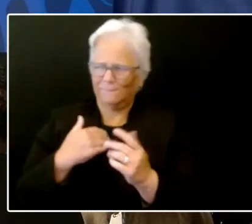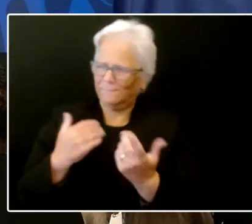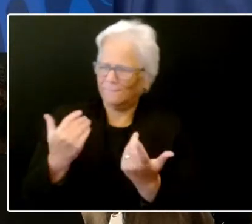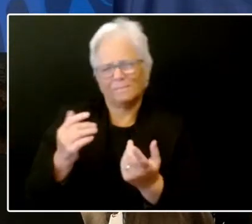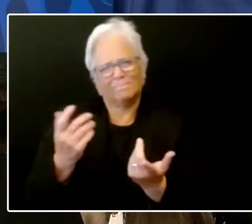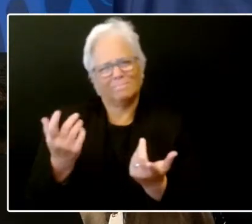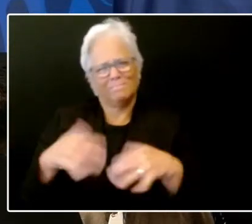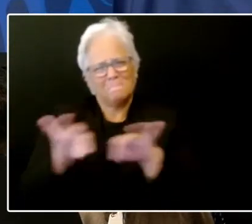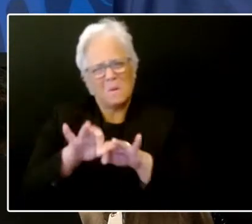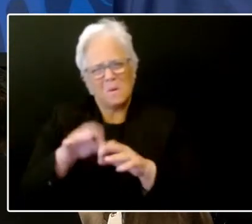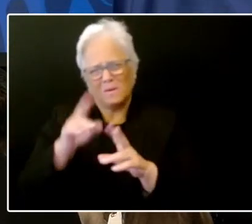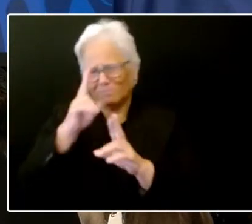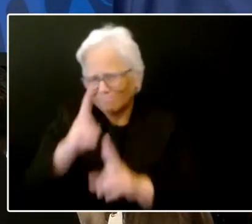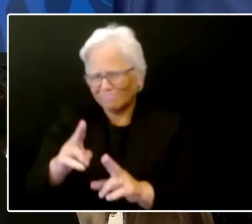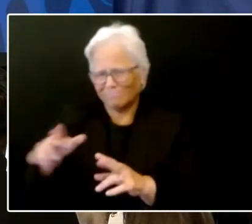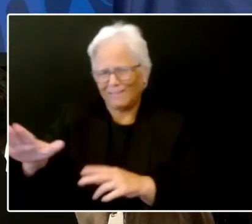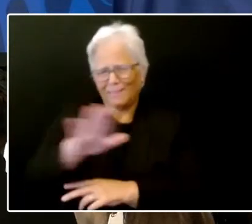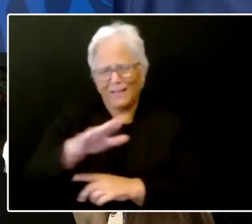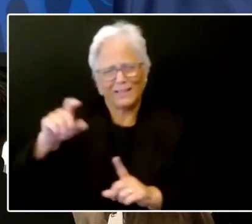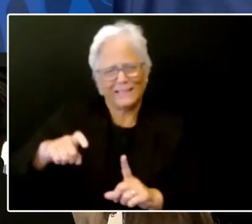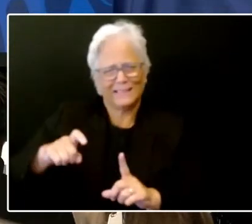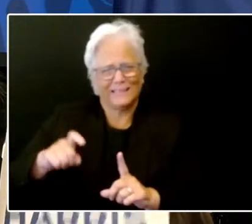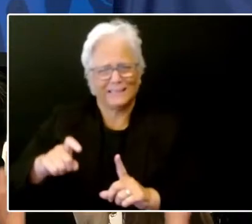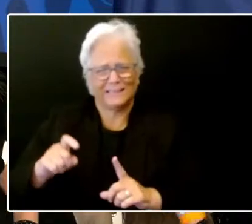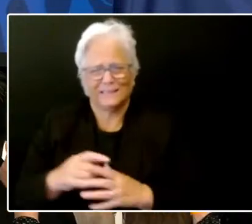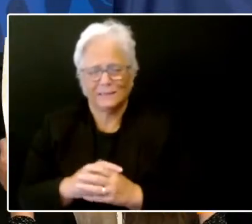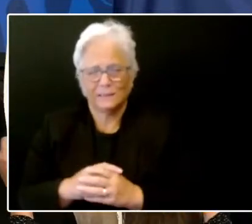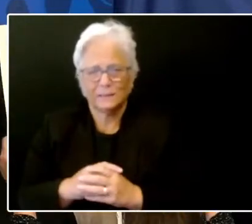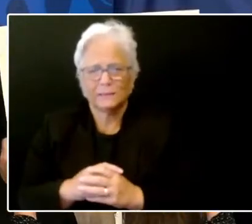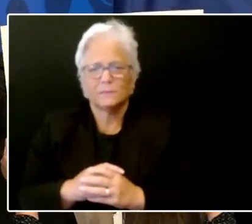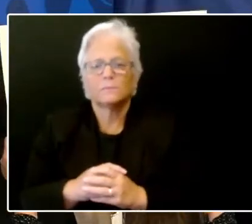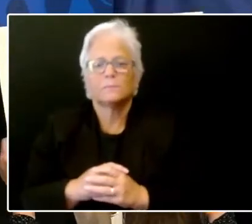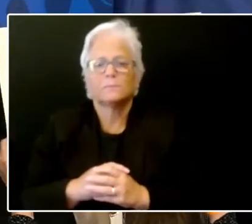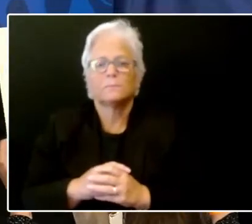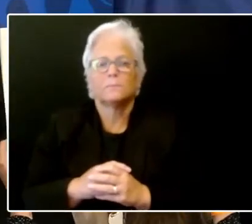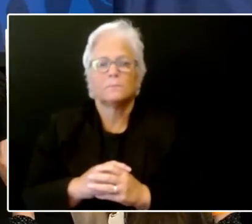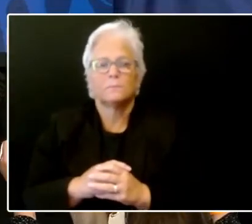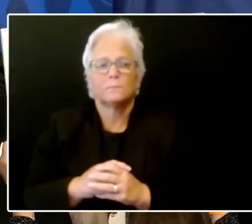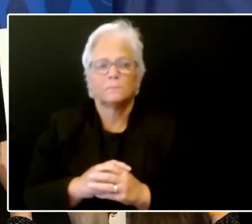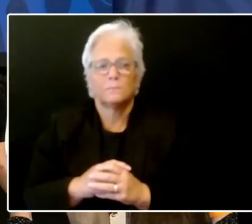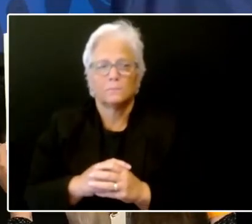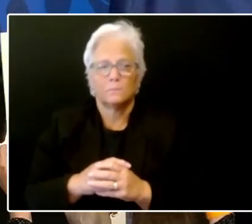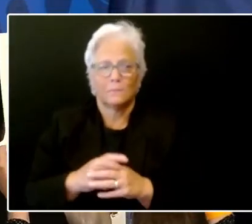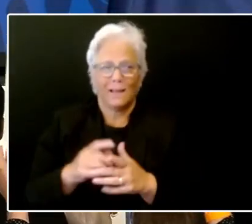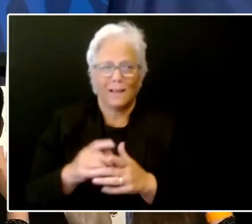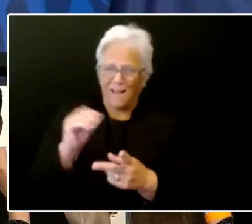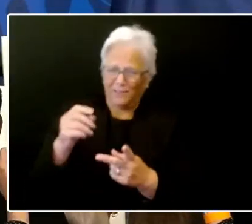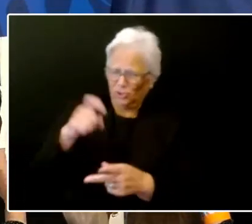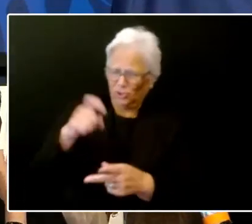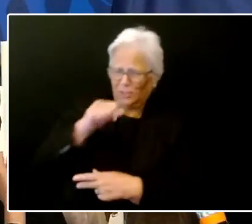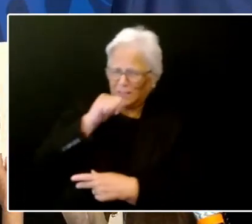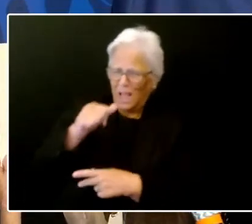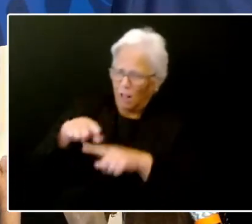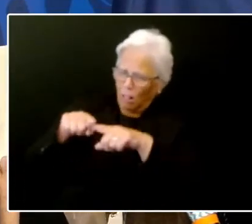someone a car loan or a lease on an apartment or a home loan. Think about what that means.